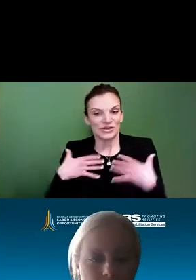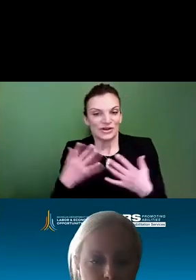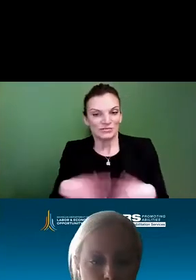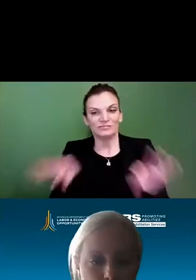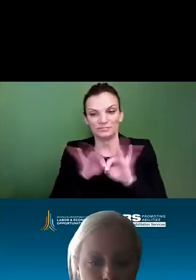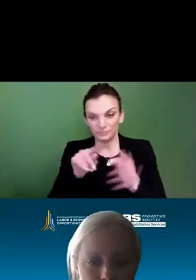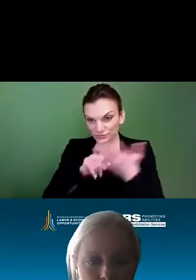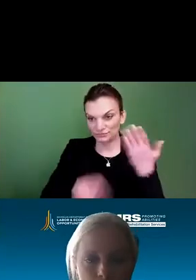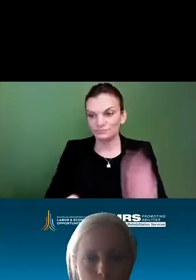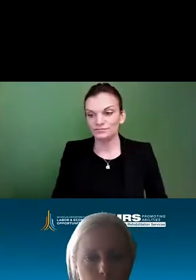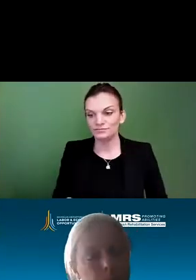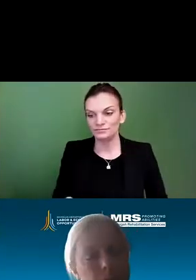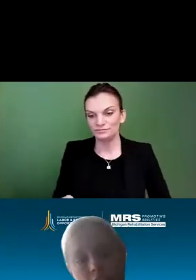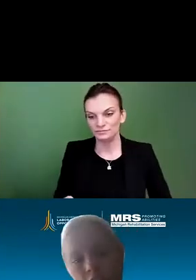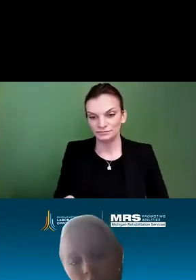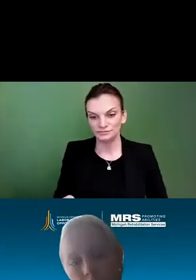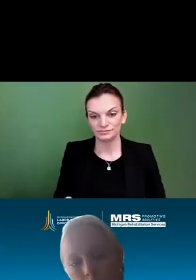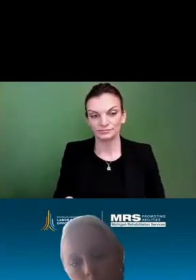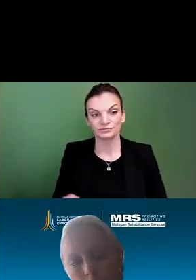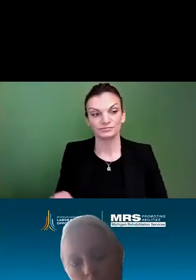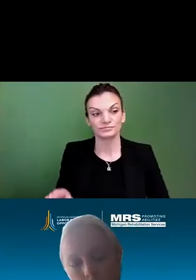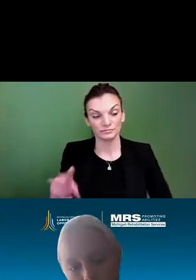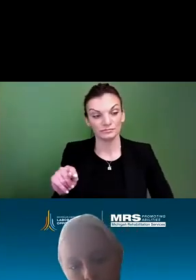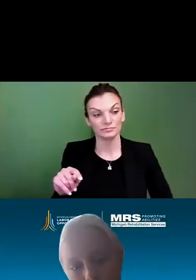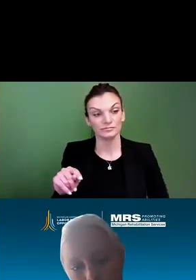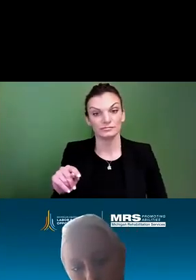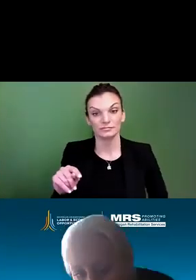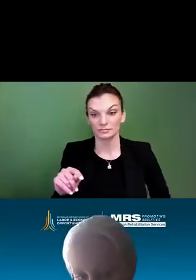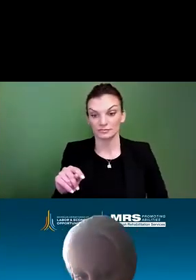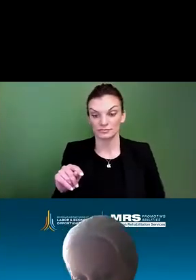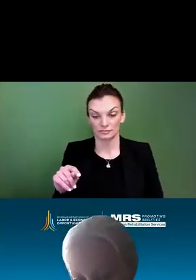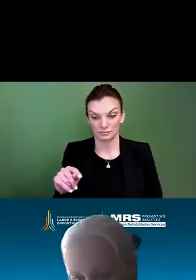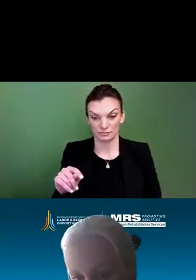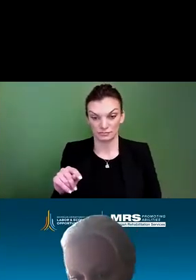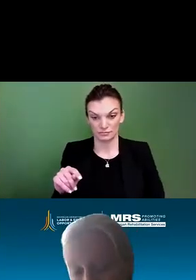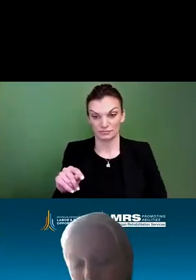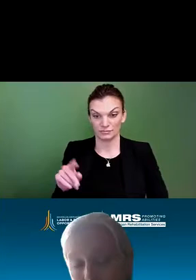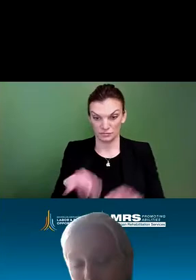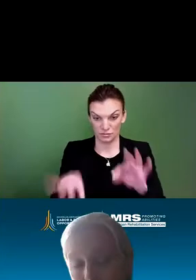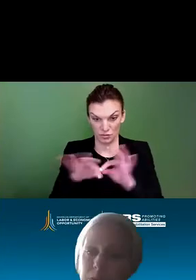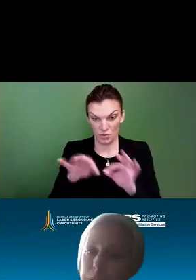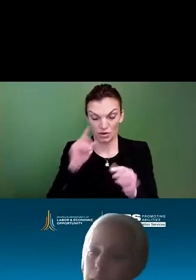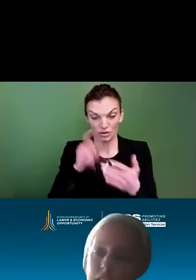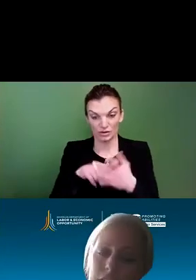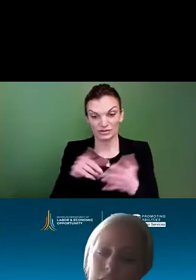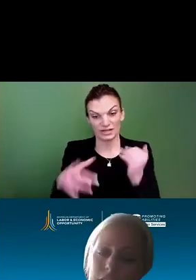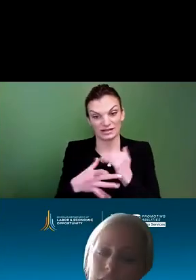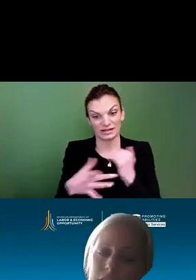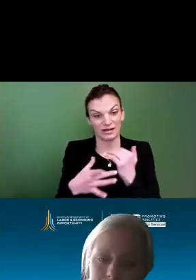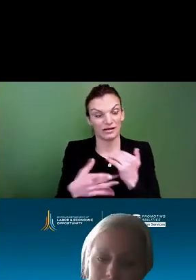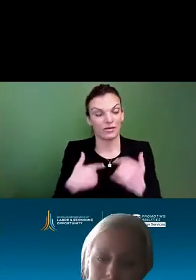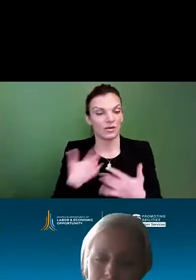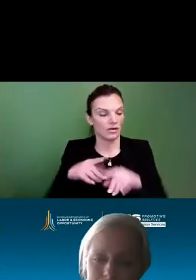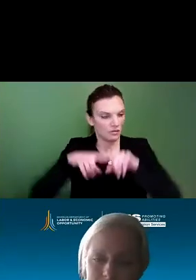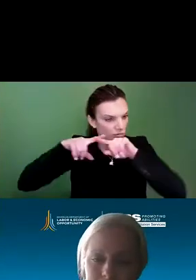very important. But it's good to know, or it's important to know, I should say, that technology, we've become so